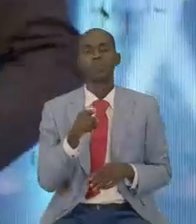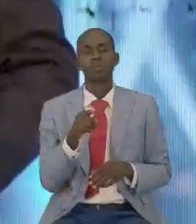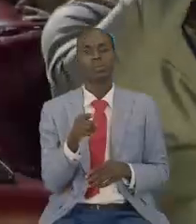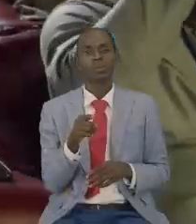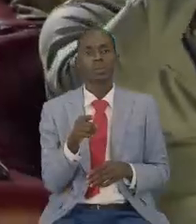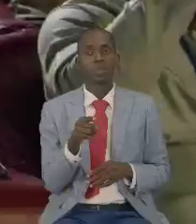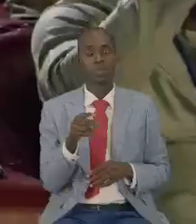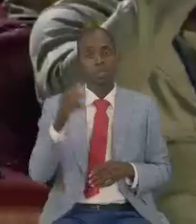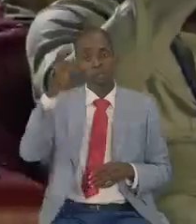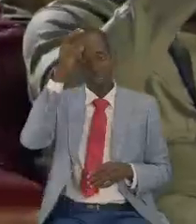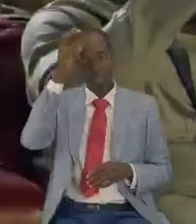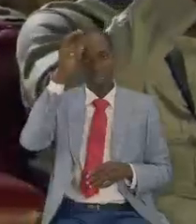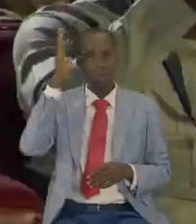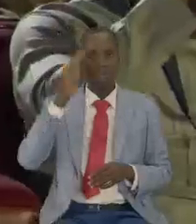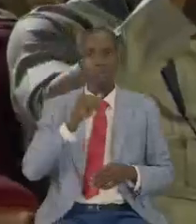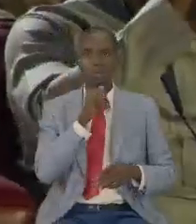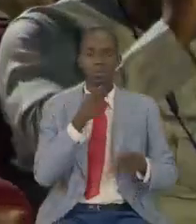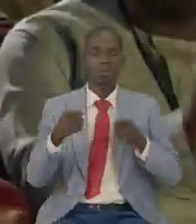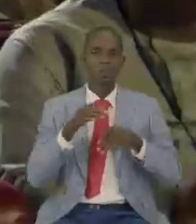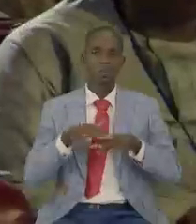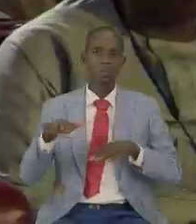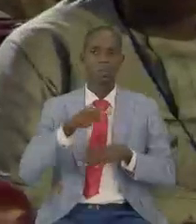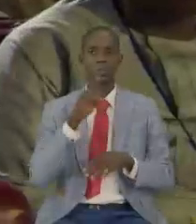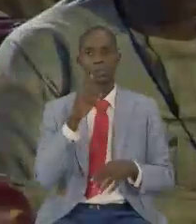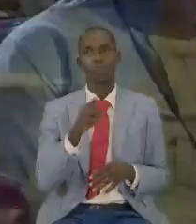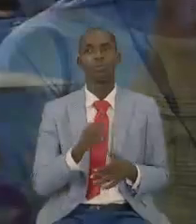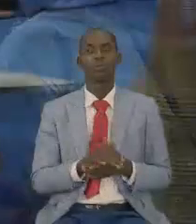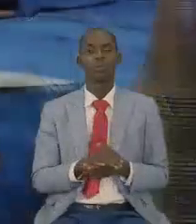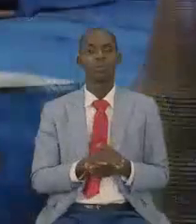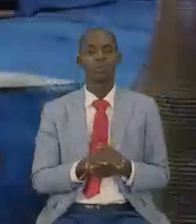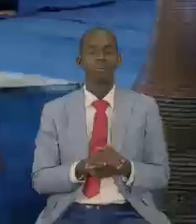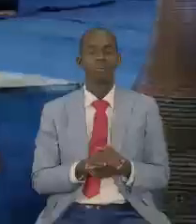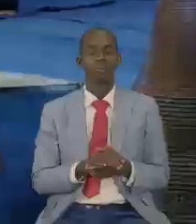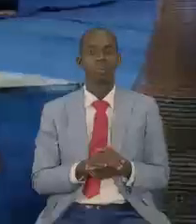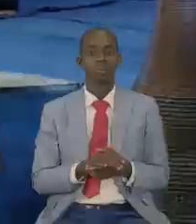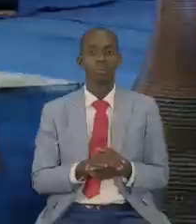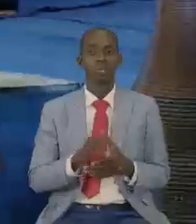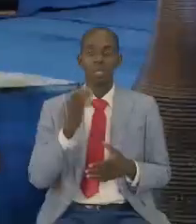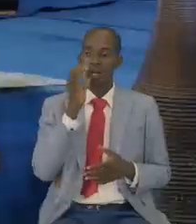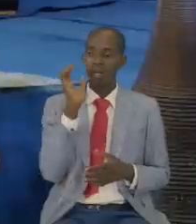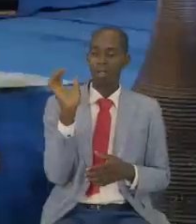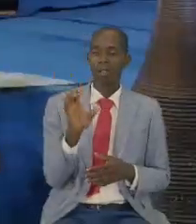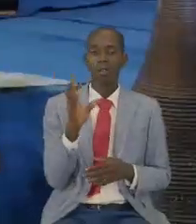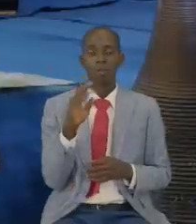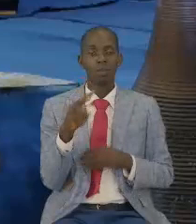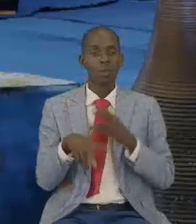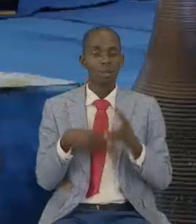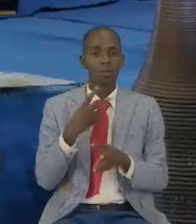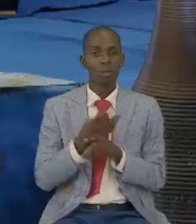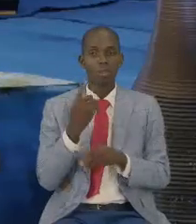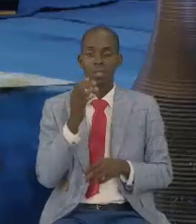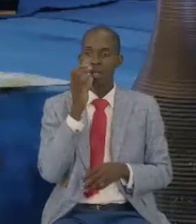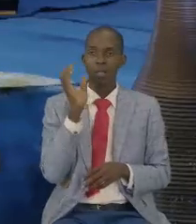you. Curse, the curse of the world and the curse of the enemy will not